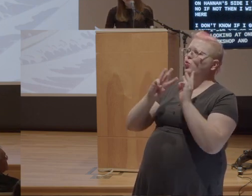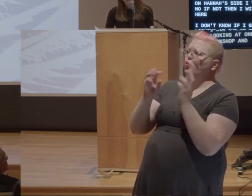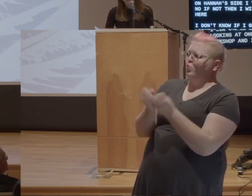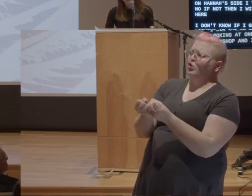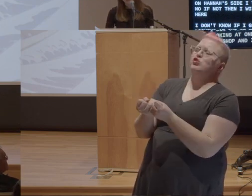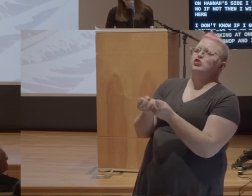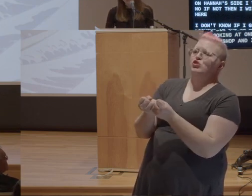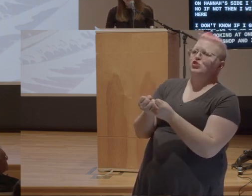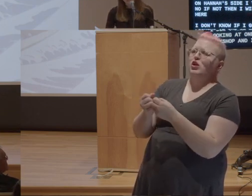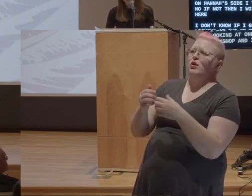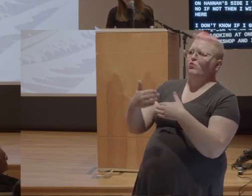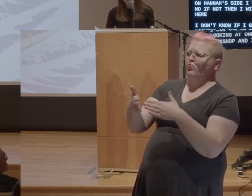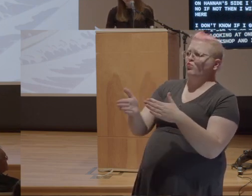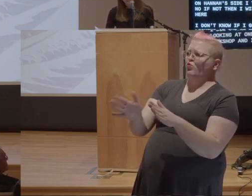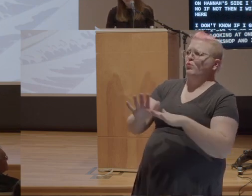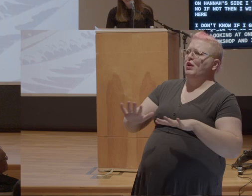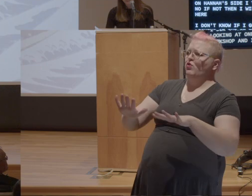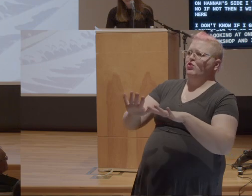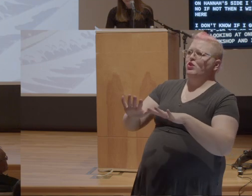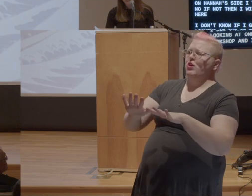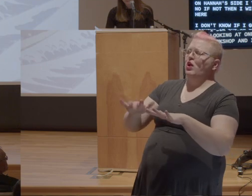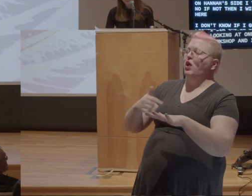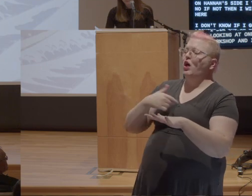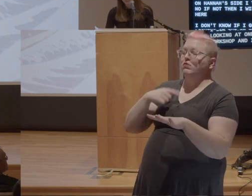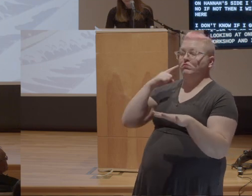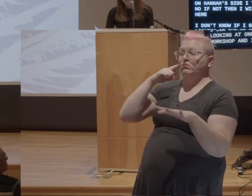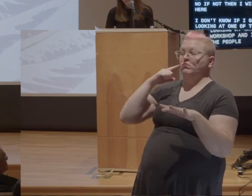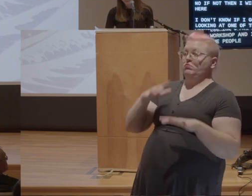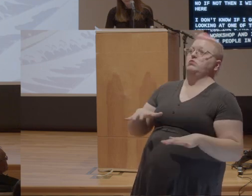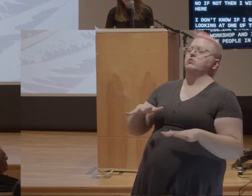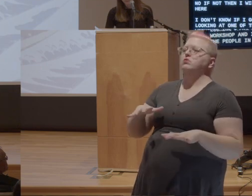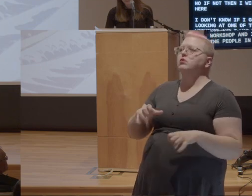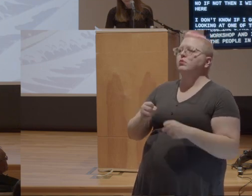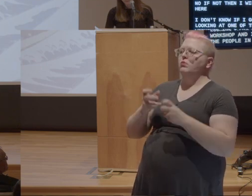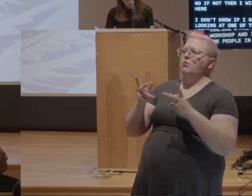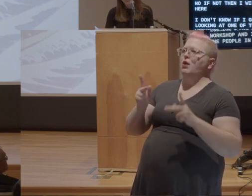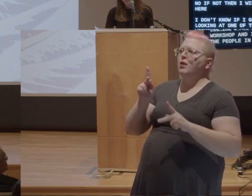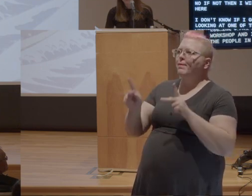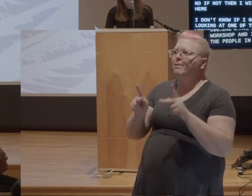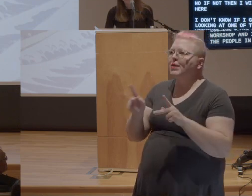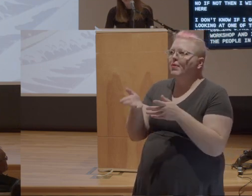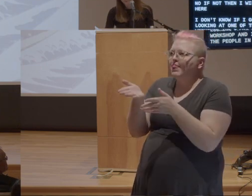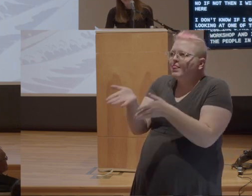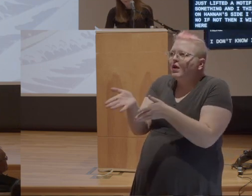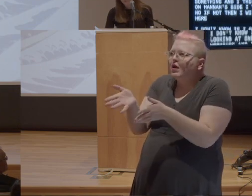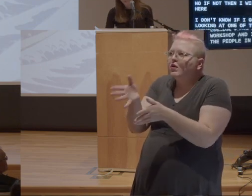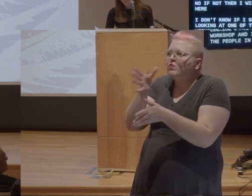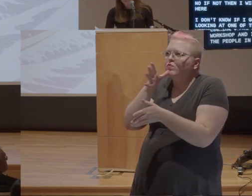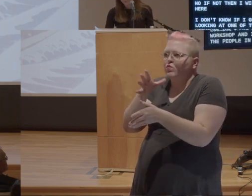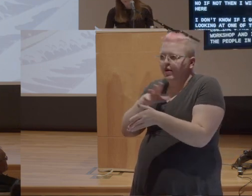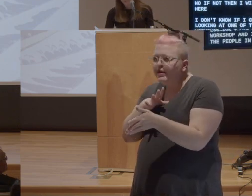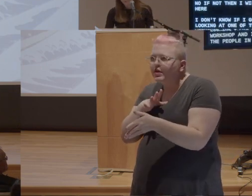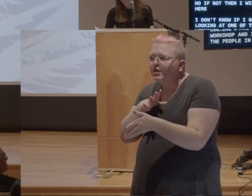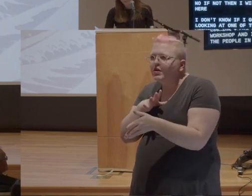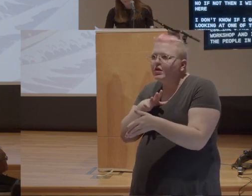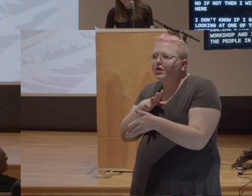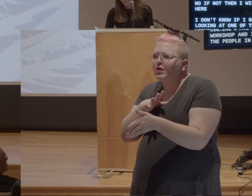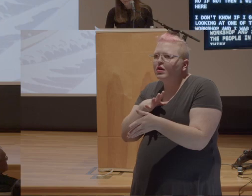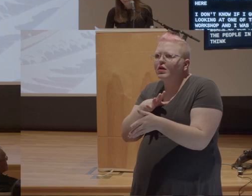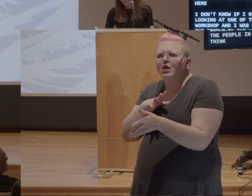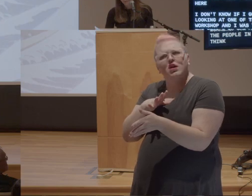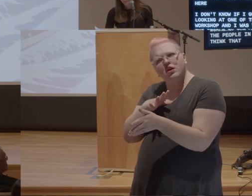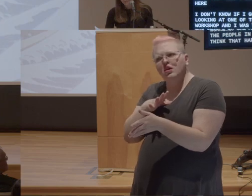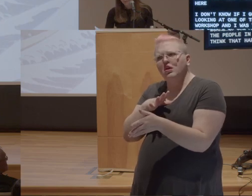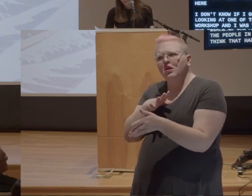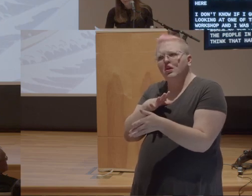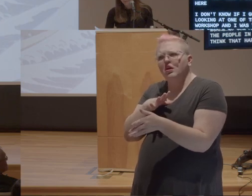I was taken aback that so many of the people in the workshop were women. And I don't think that